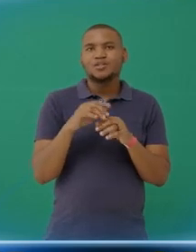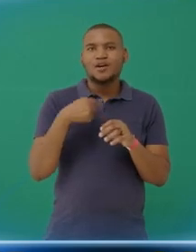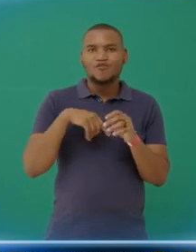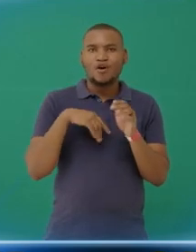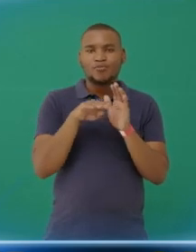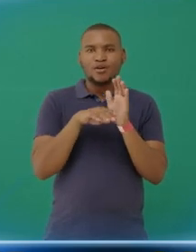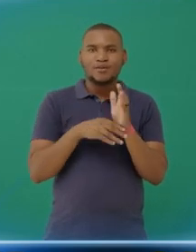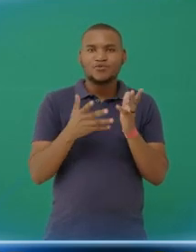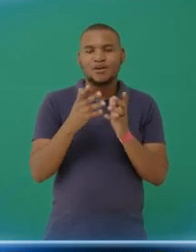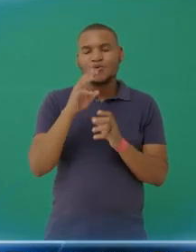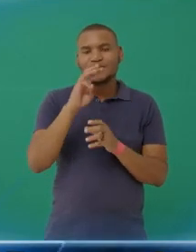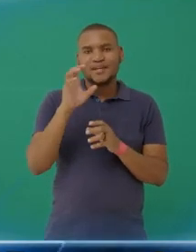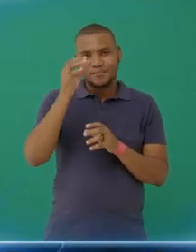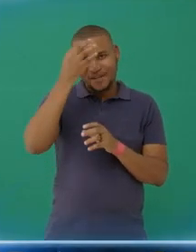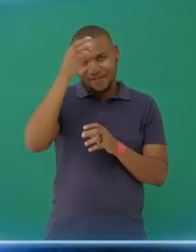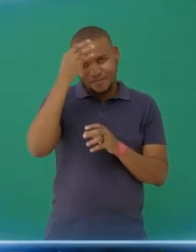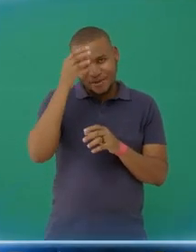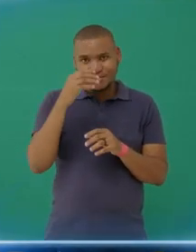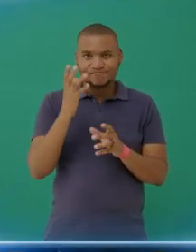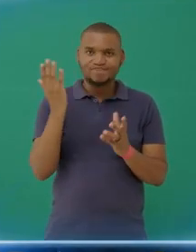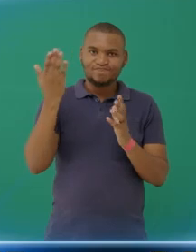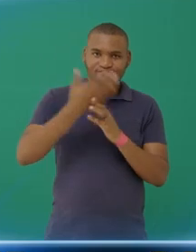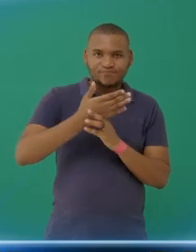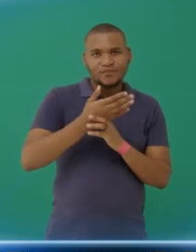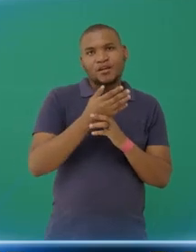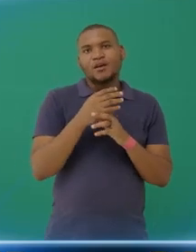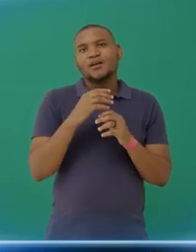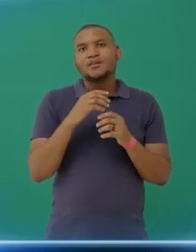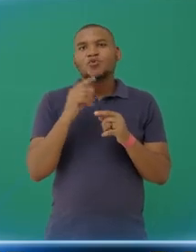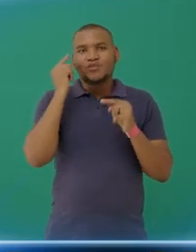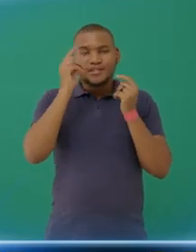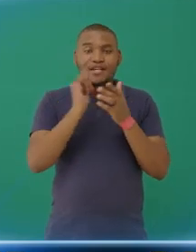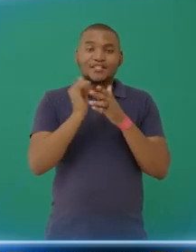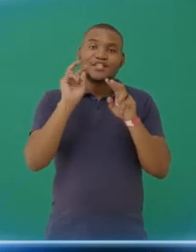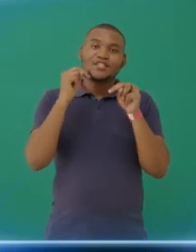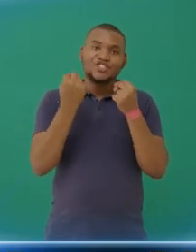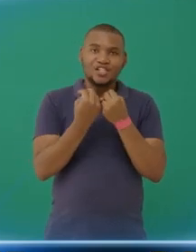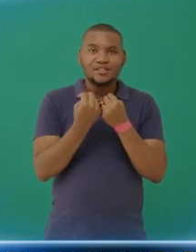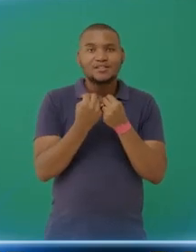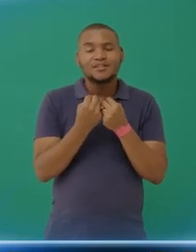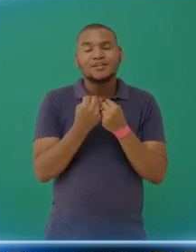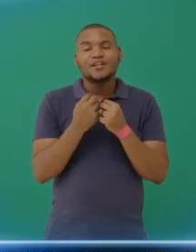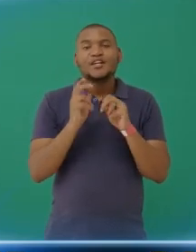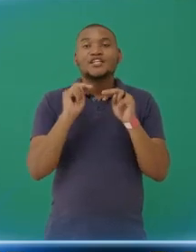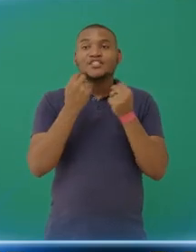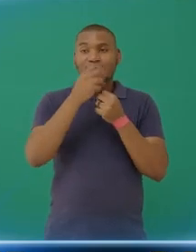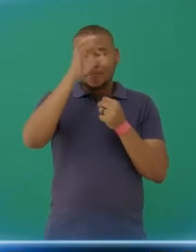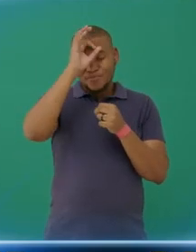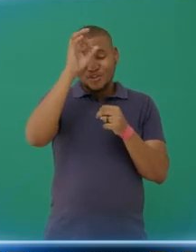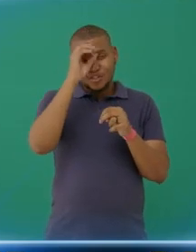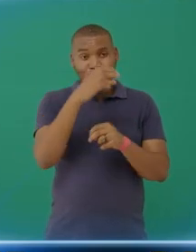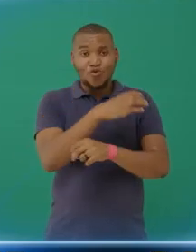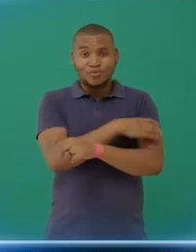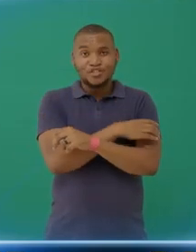the Western Cape government actually stepped in and stepped up, considering that the national that the National Police Commissioner is on record